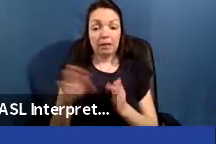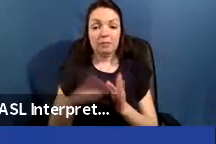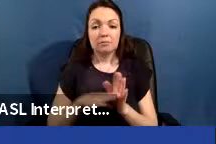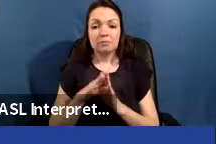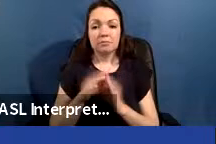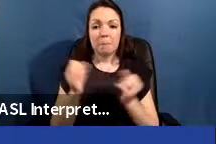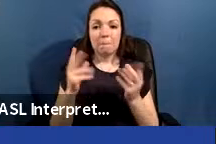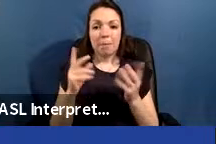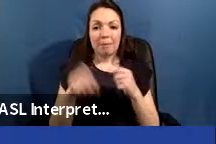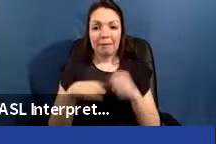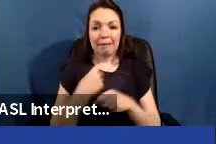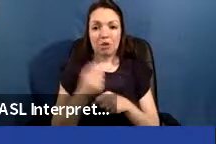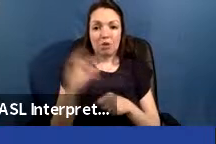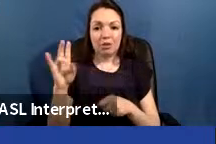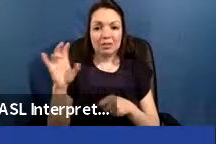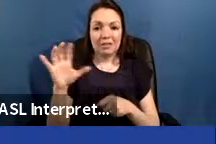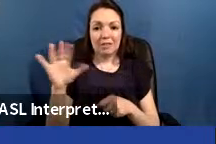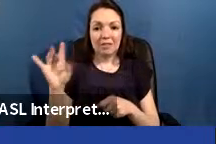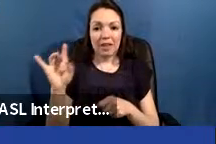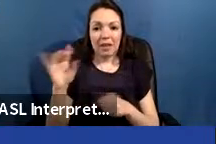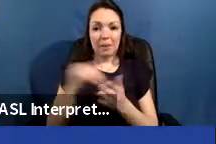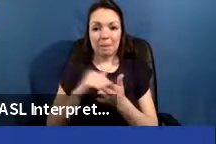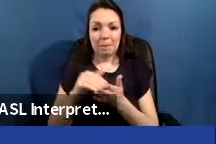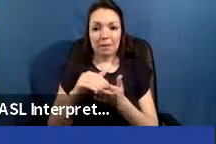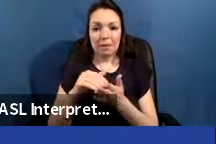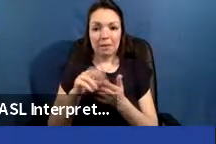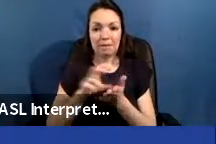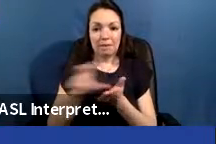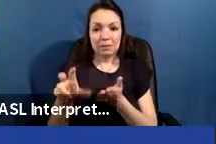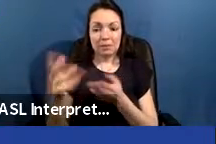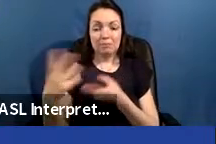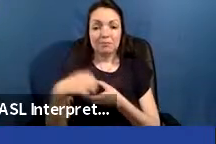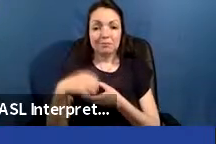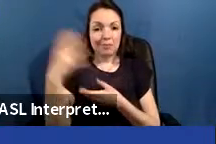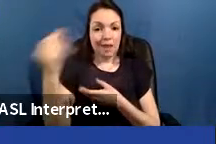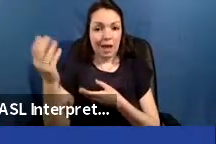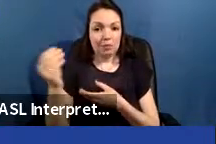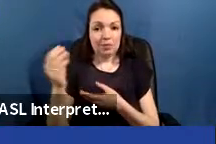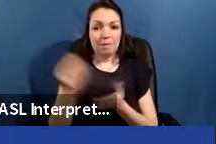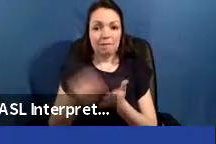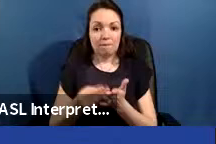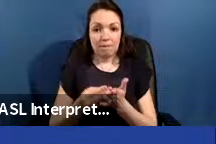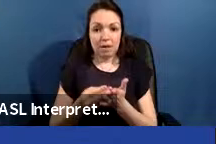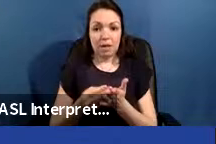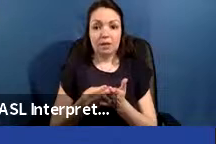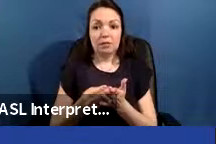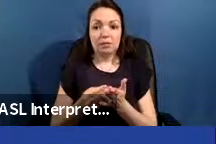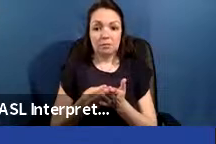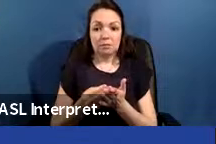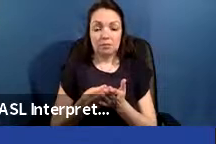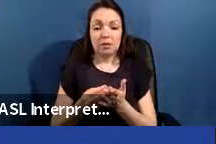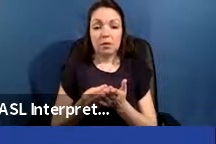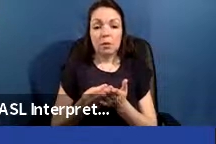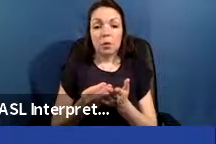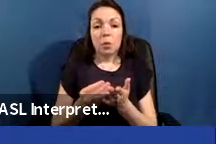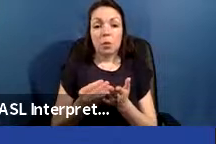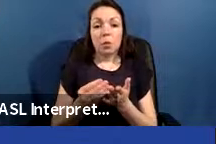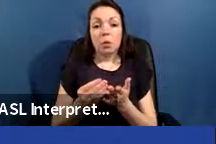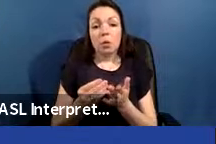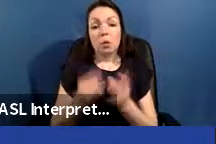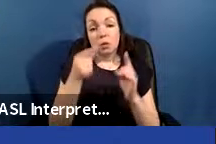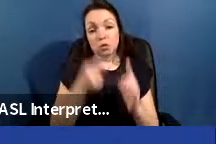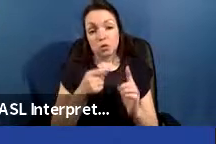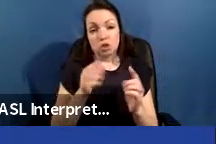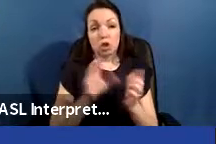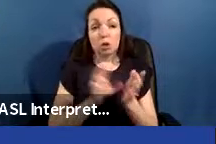multi-year $758 million investment, including outside funding, made in the FY21 capital plan. We intend to target investment of